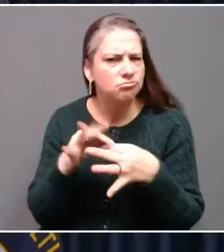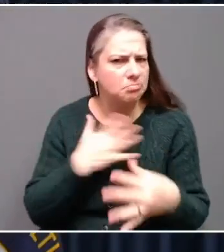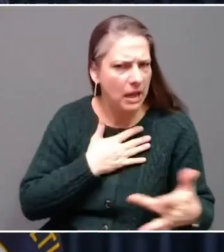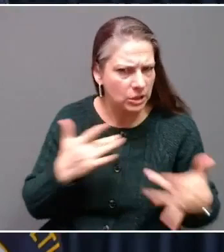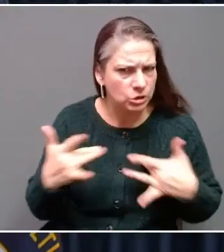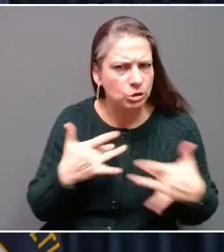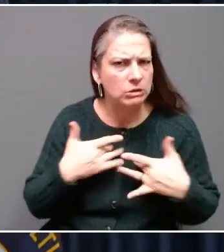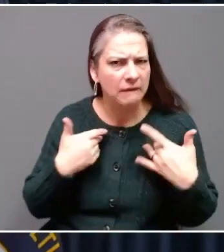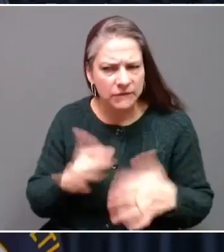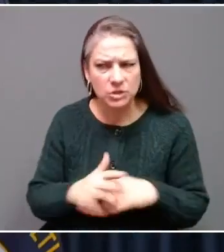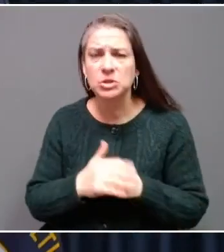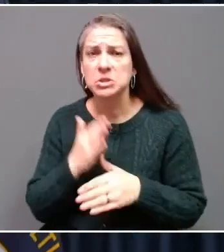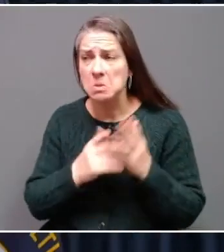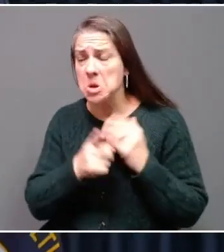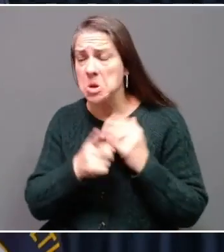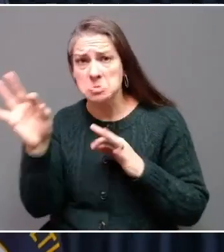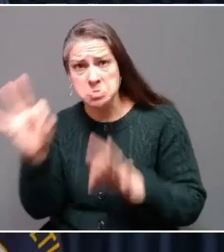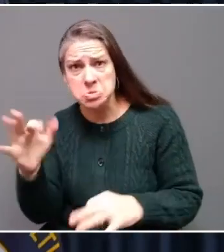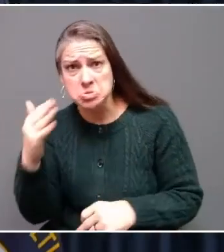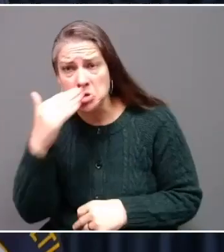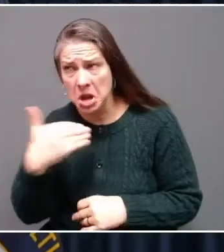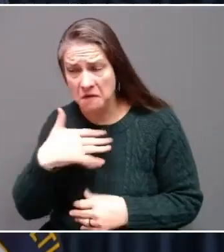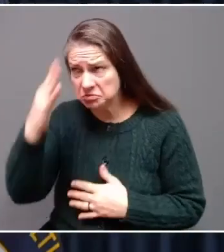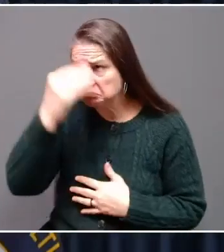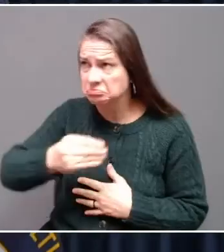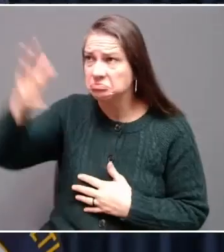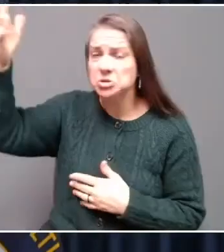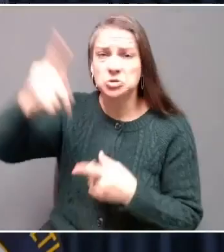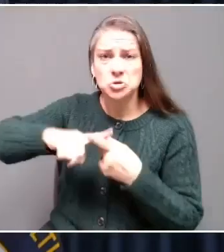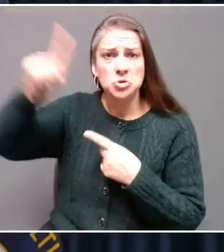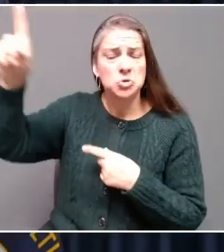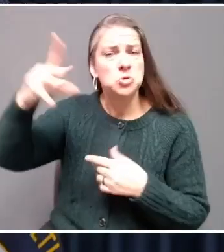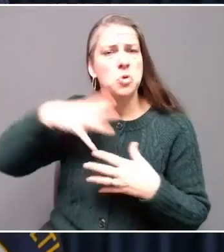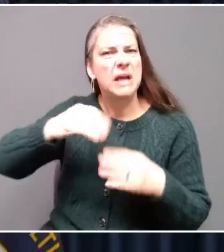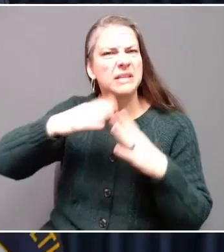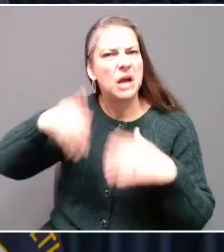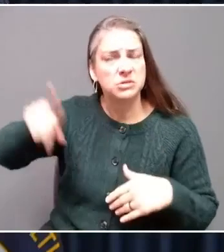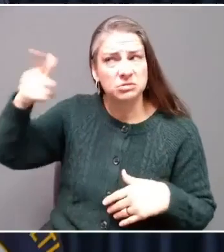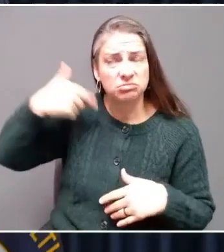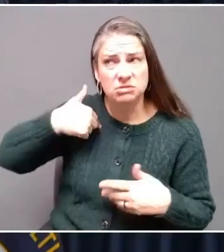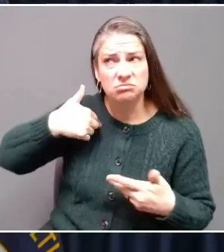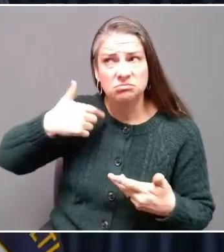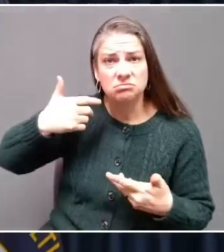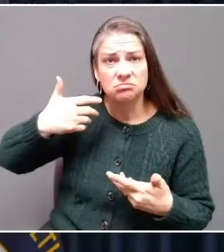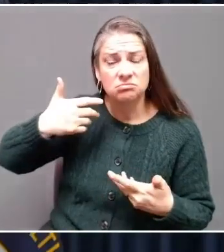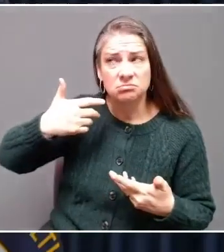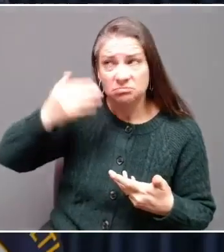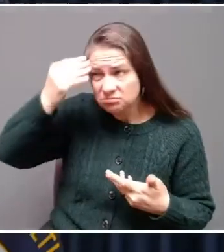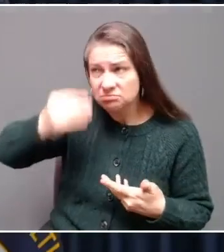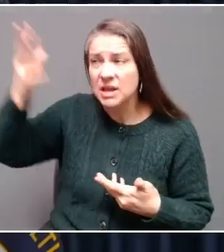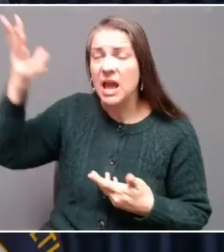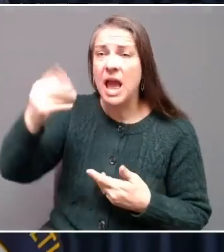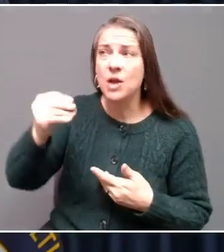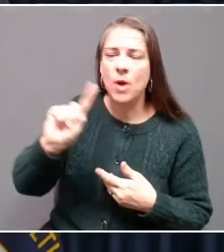were done well directly to the White House. They reached out and said, tell us things that we do well and things that we need to do better. And I